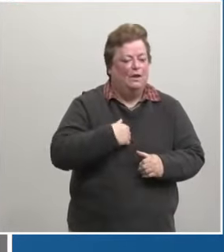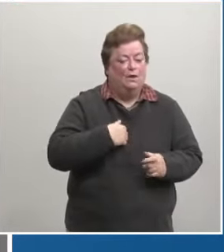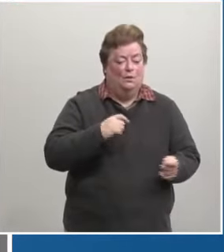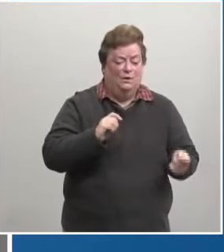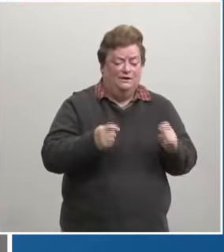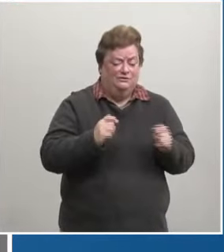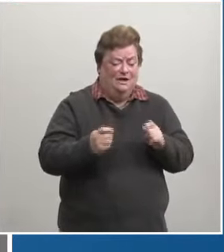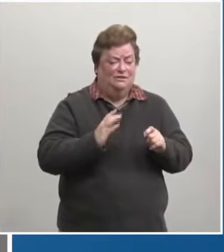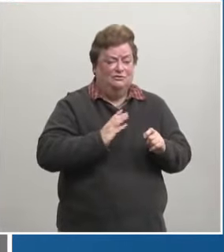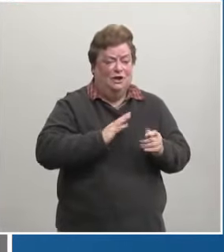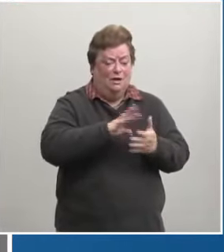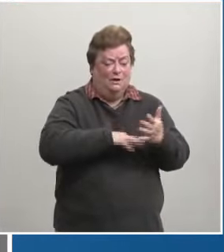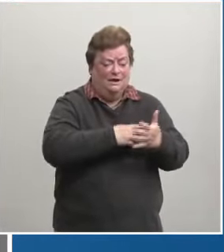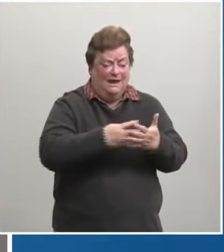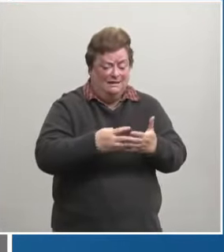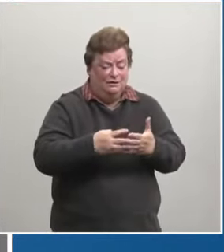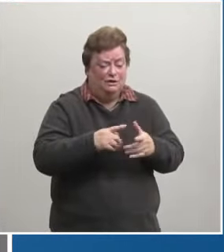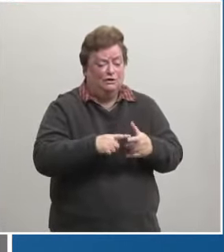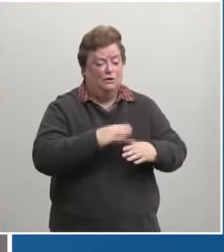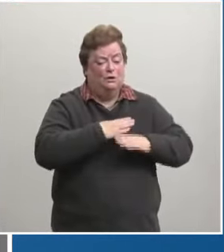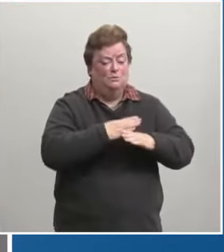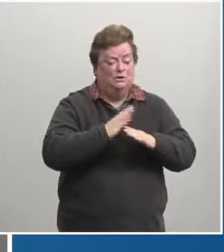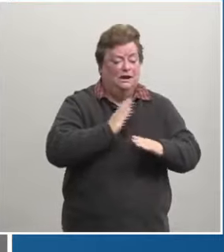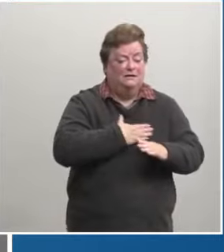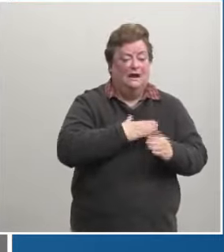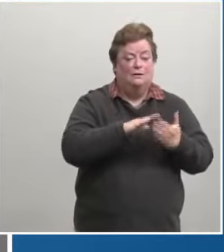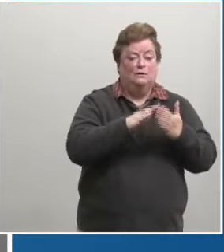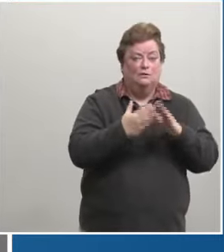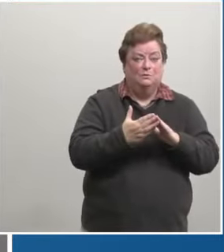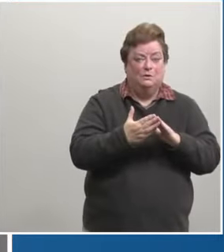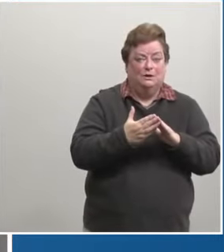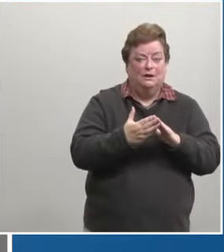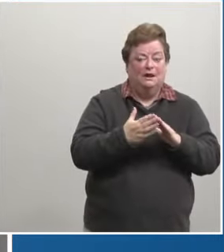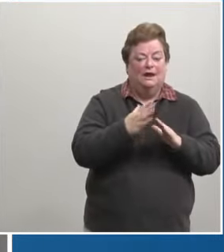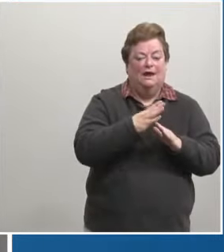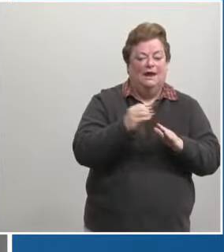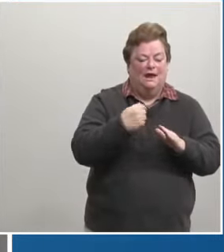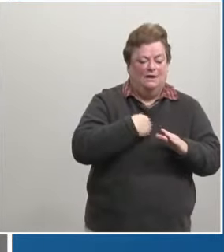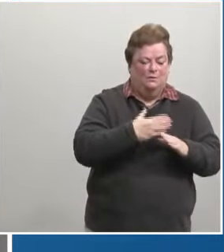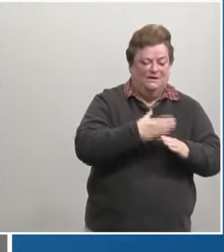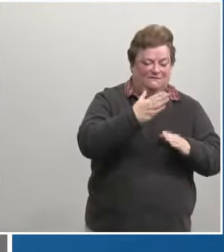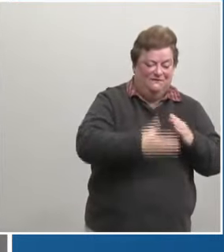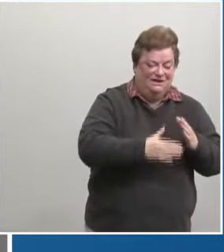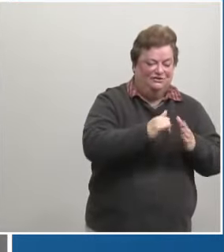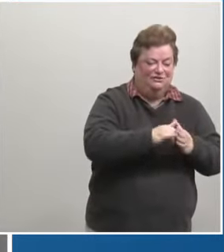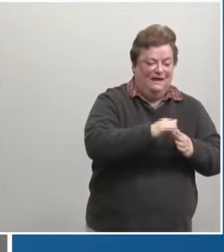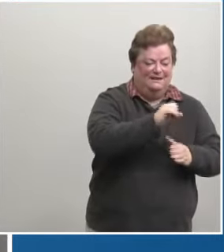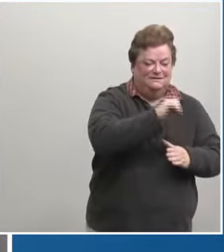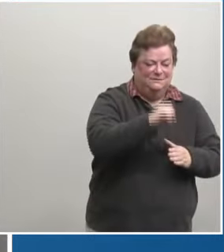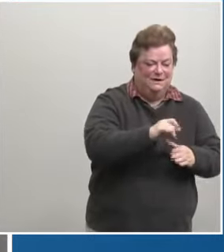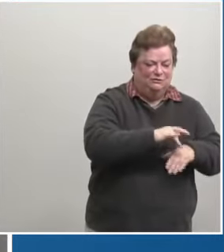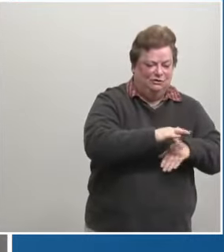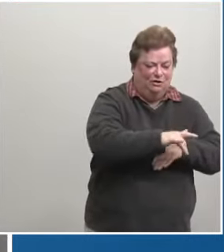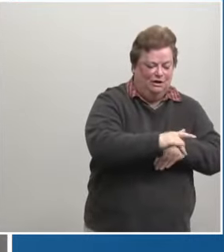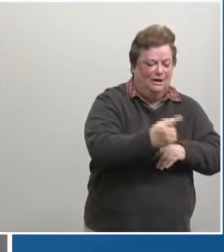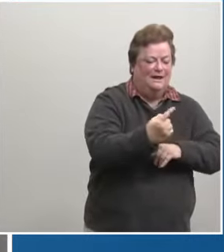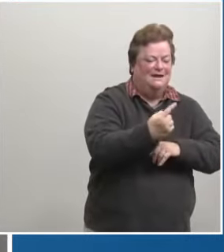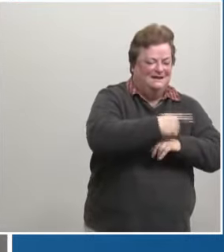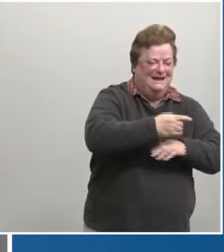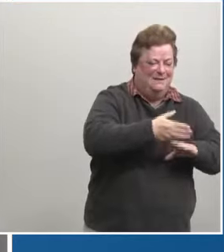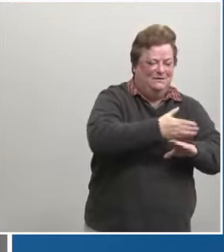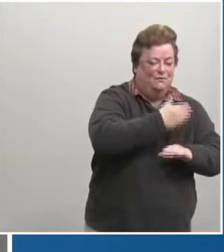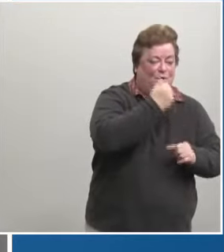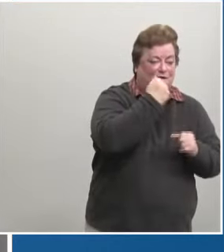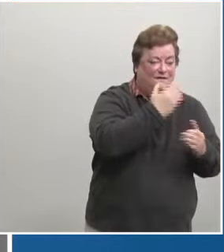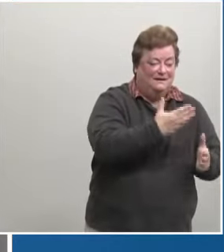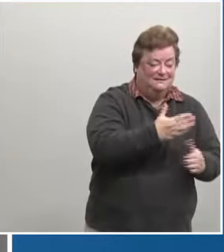calendar in order to protect our community and completed that semester early, the day before Thanksgiving,